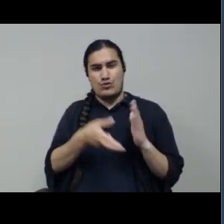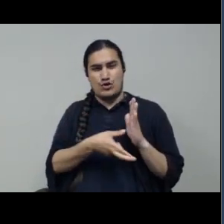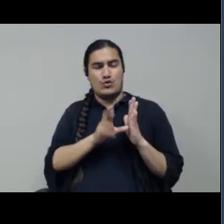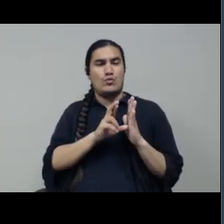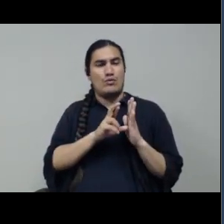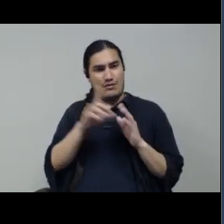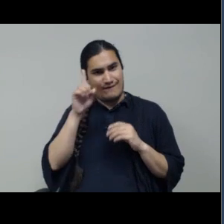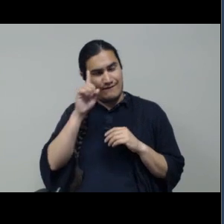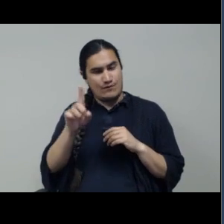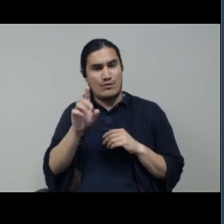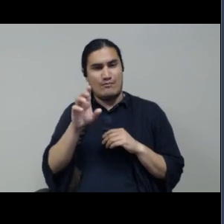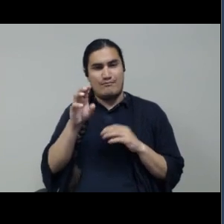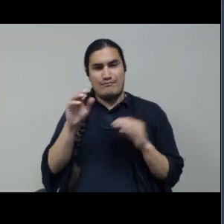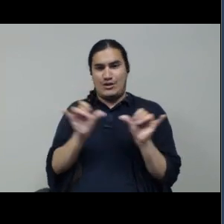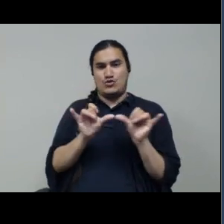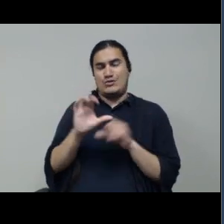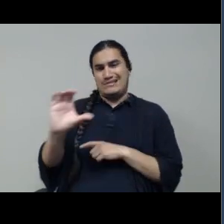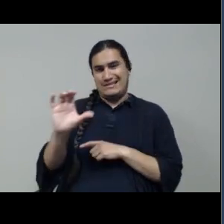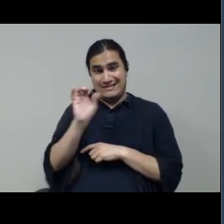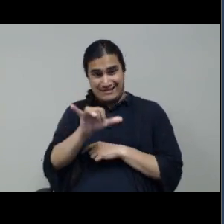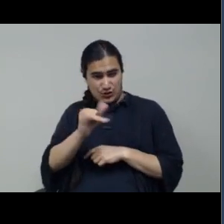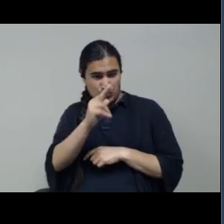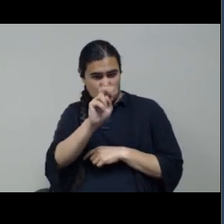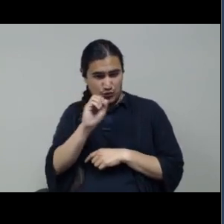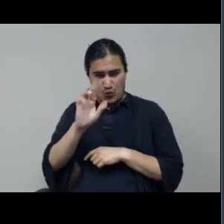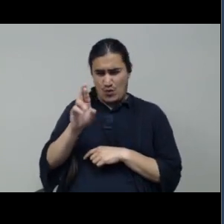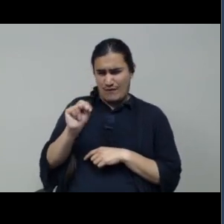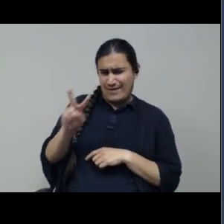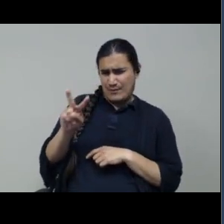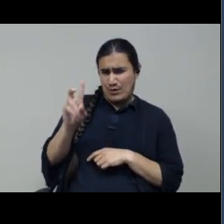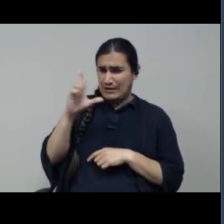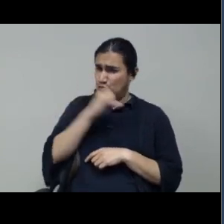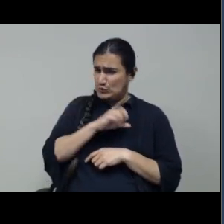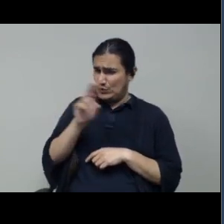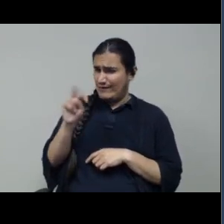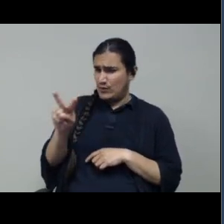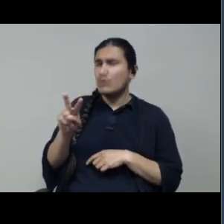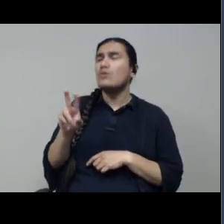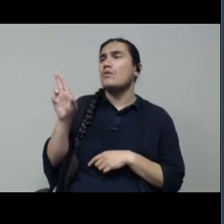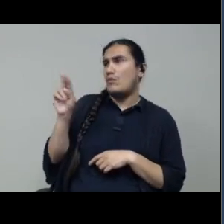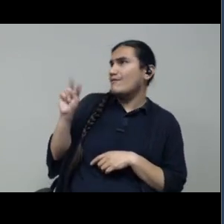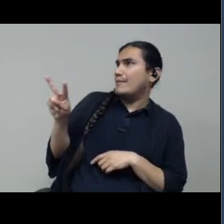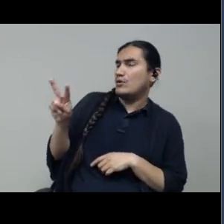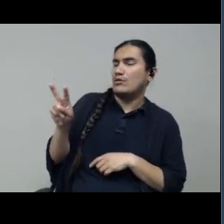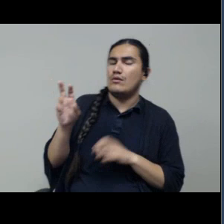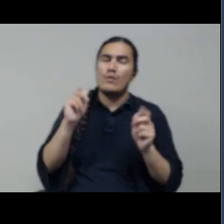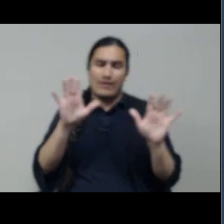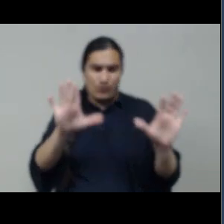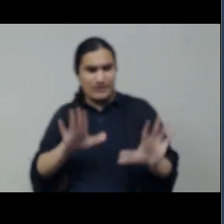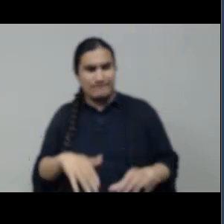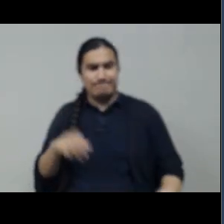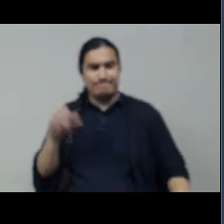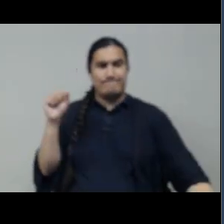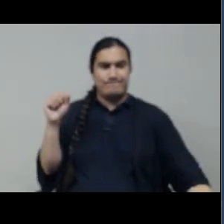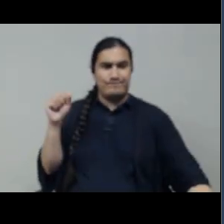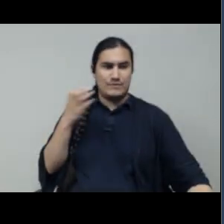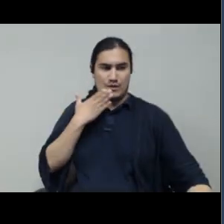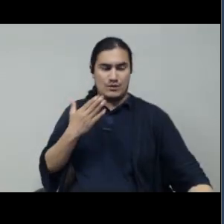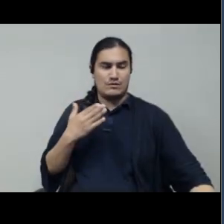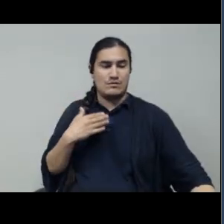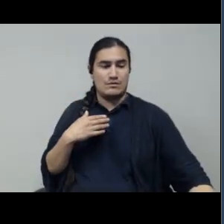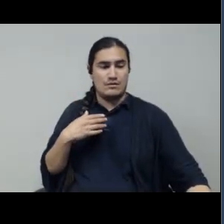here in Fresno. Is that June or November? I assume November? November. Okay, Yeah. great. Yeah. Good. Yeah. And